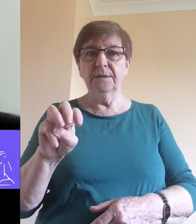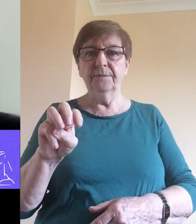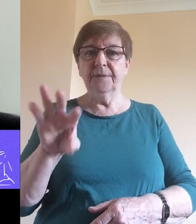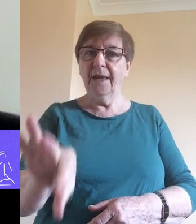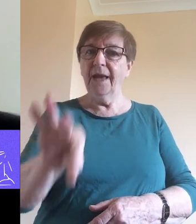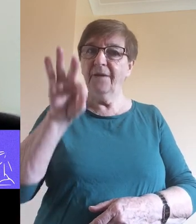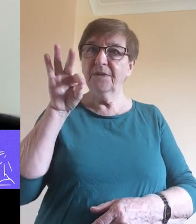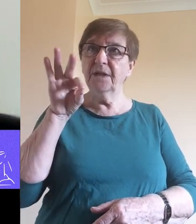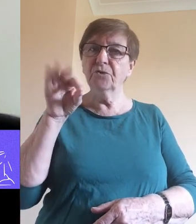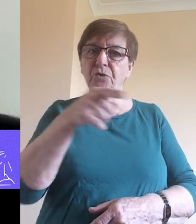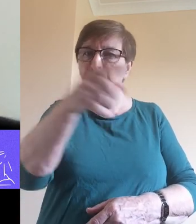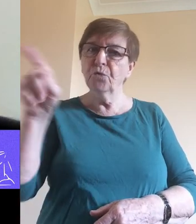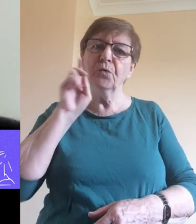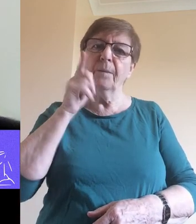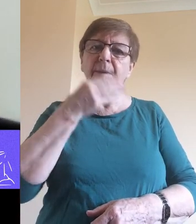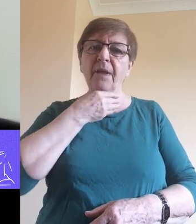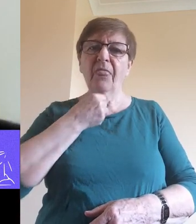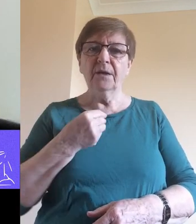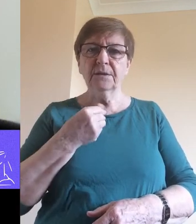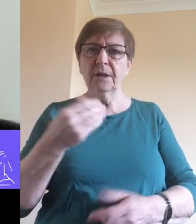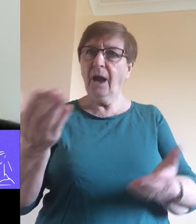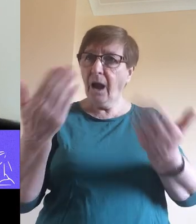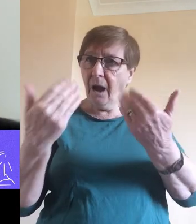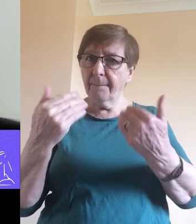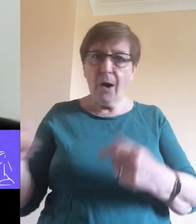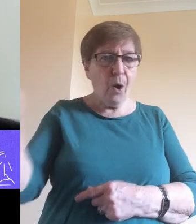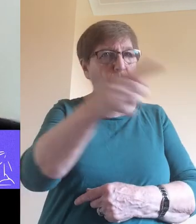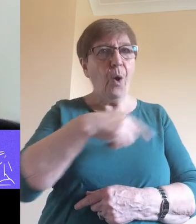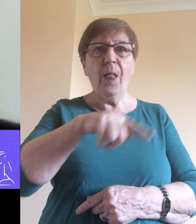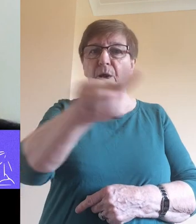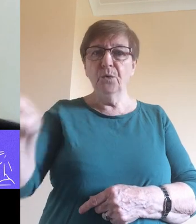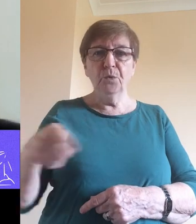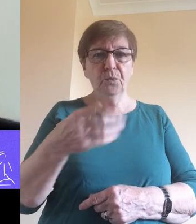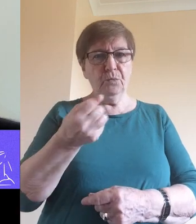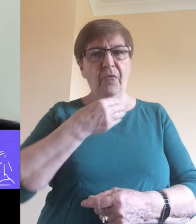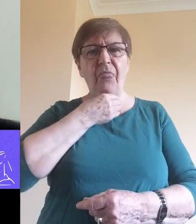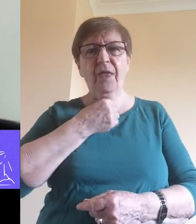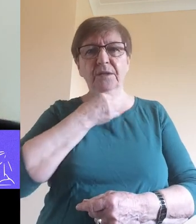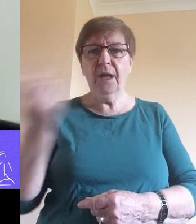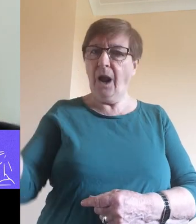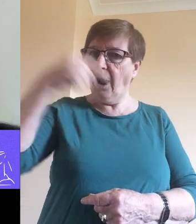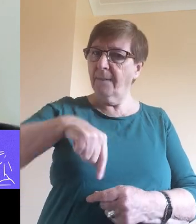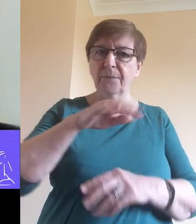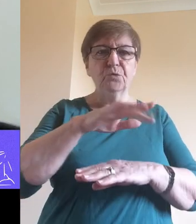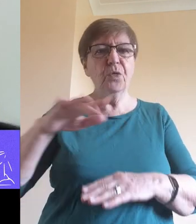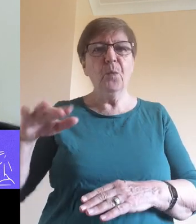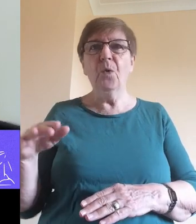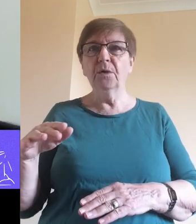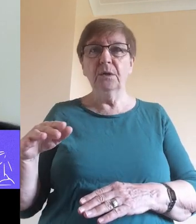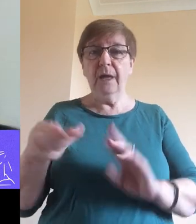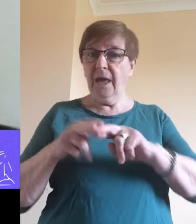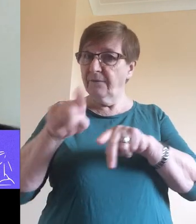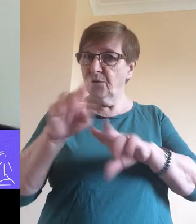Invitation to the thirsty. Come, all of you who are thirsty, come to the waters. And you who have no